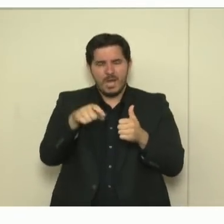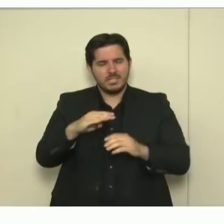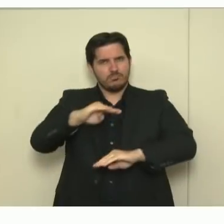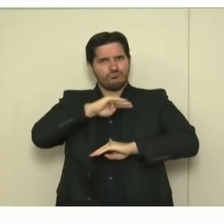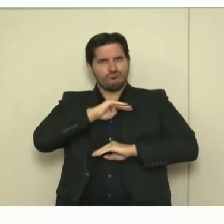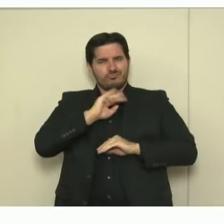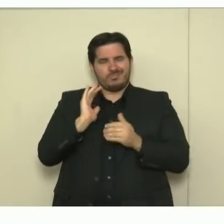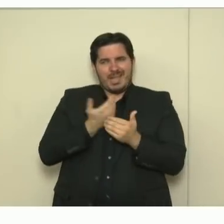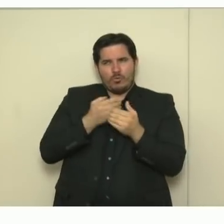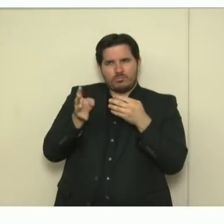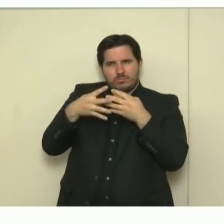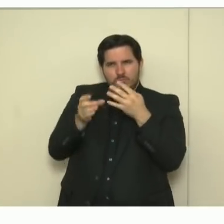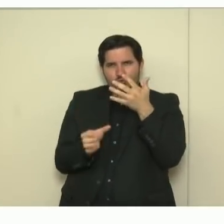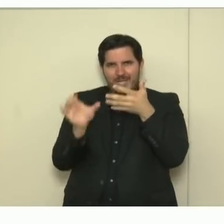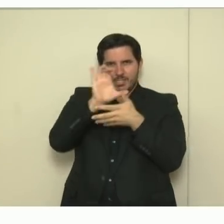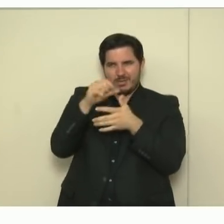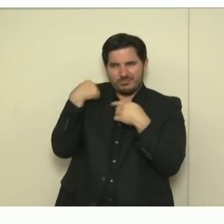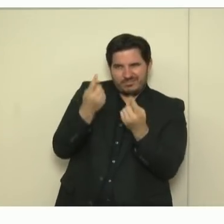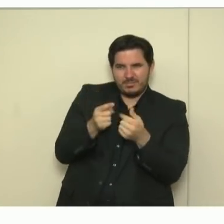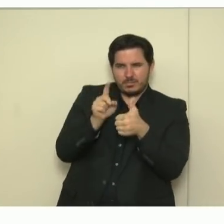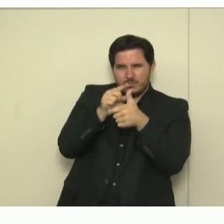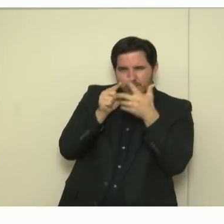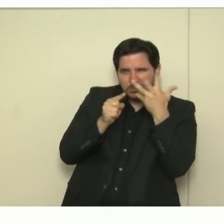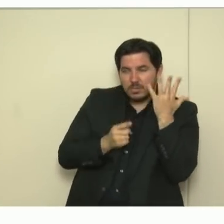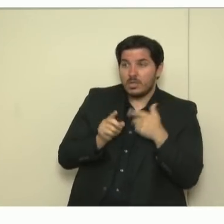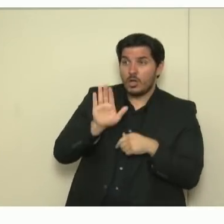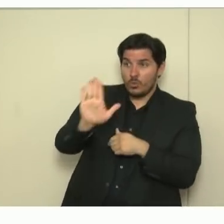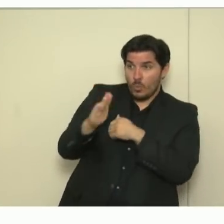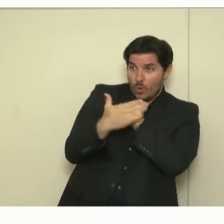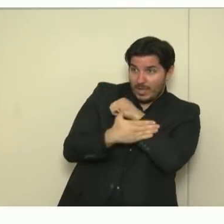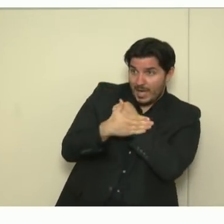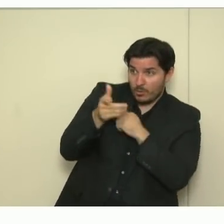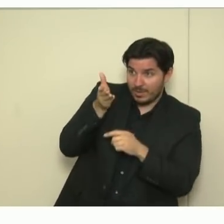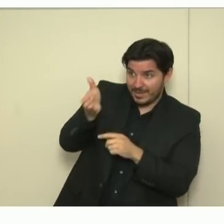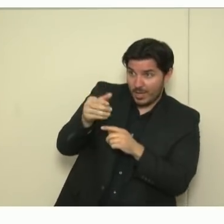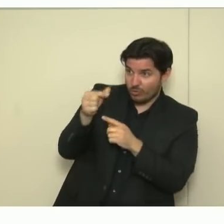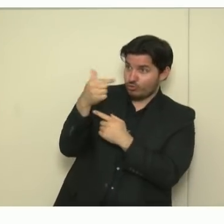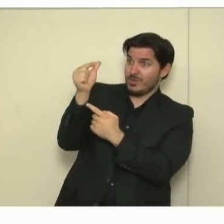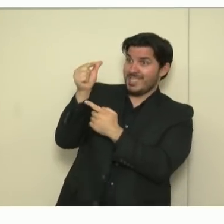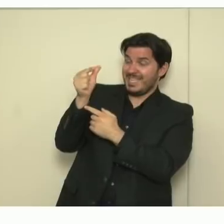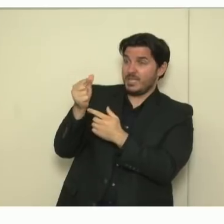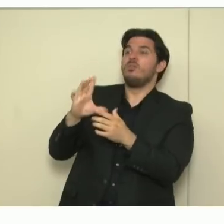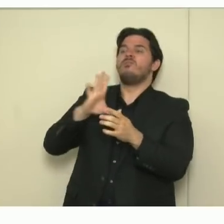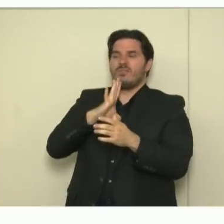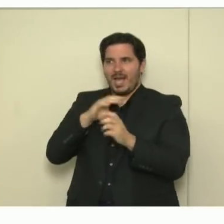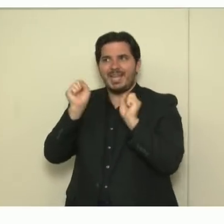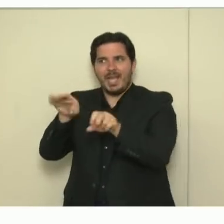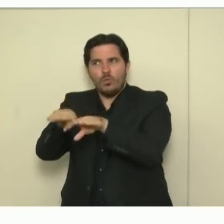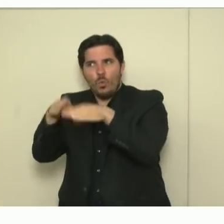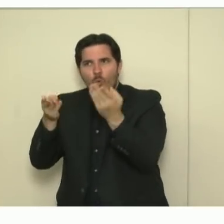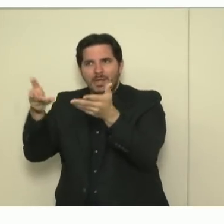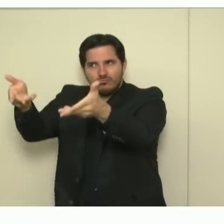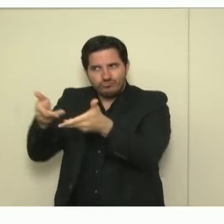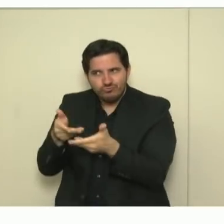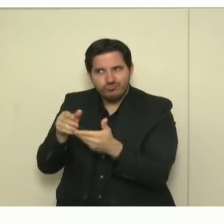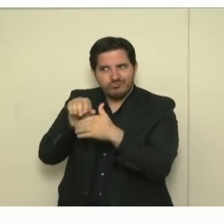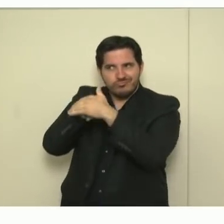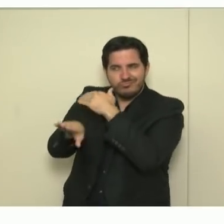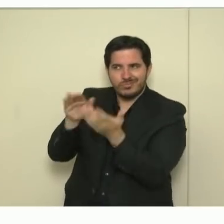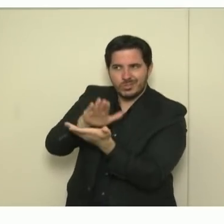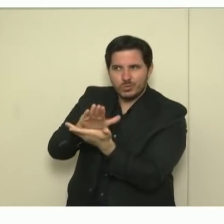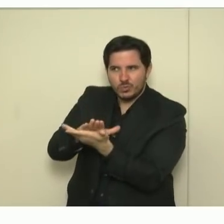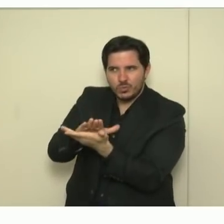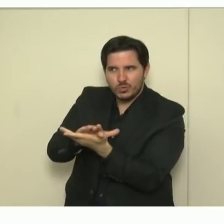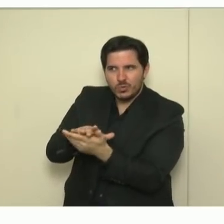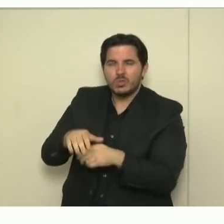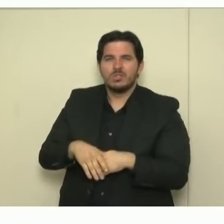criteria, making sure that your county is in one of the green zones that Dr. Scrace referred to when we talk about test positivity